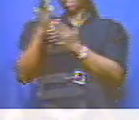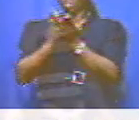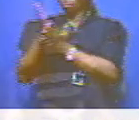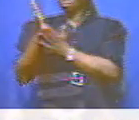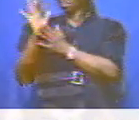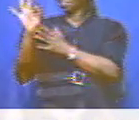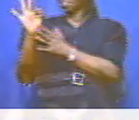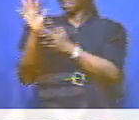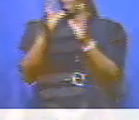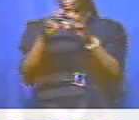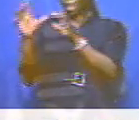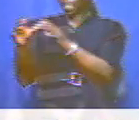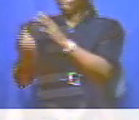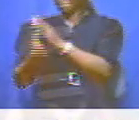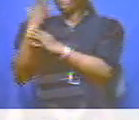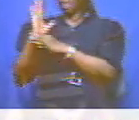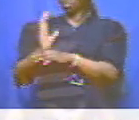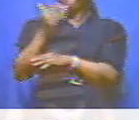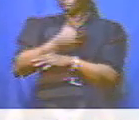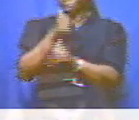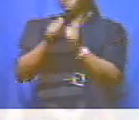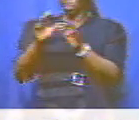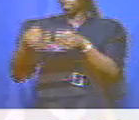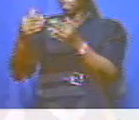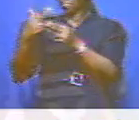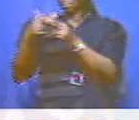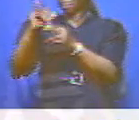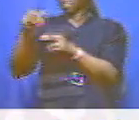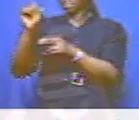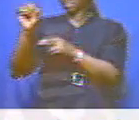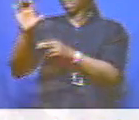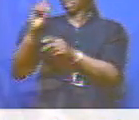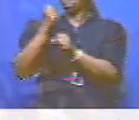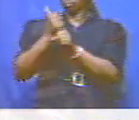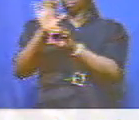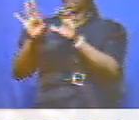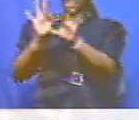three parties forming a committee, which we call the JSC, mm-hmm. to do the selections.